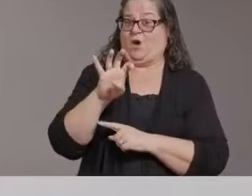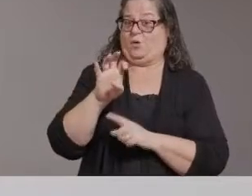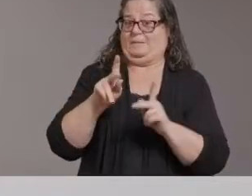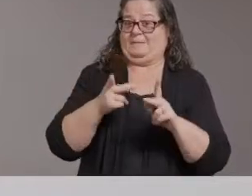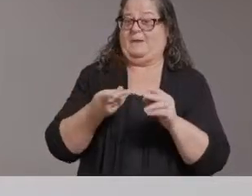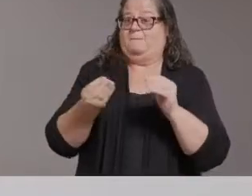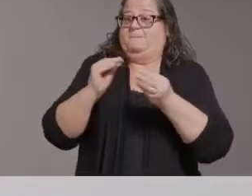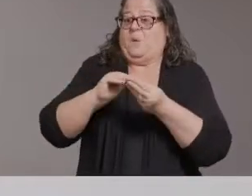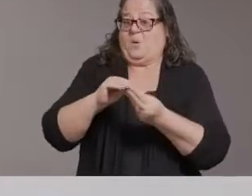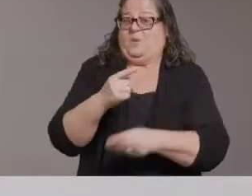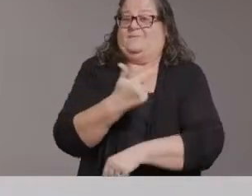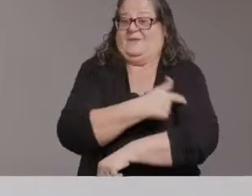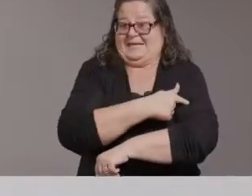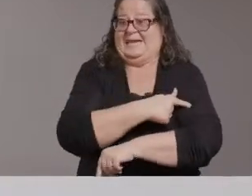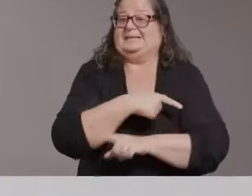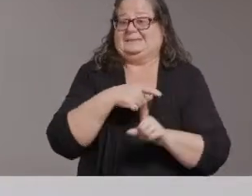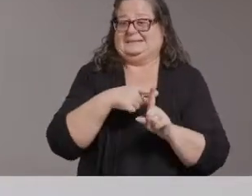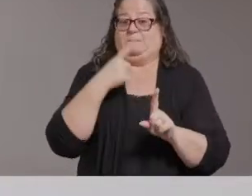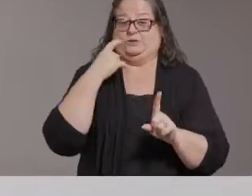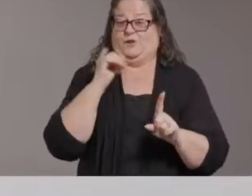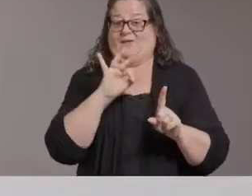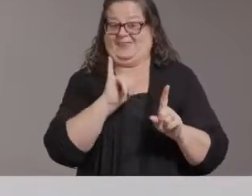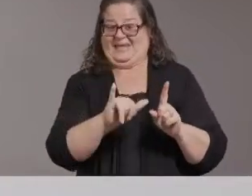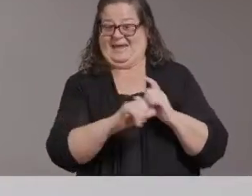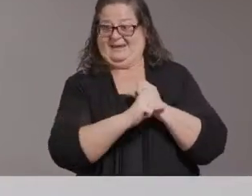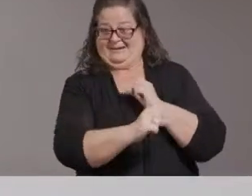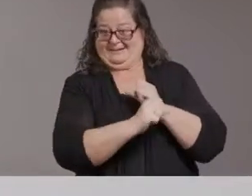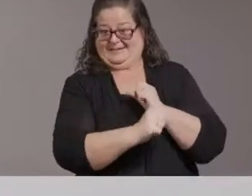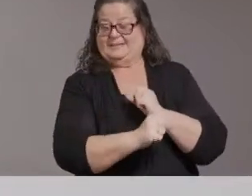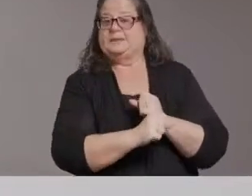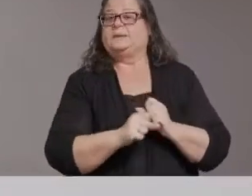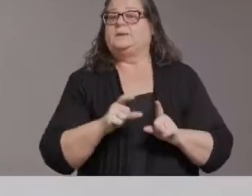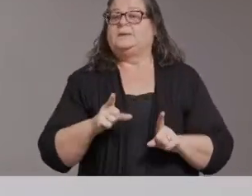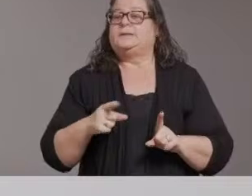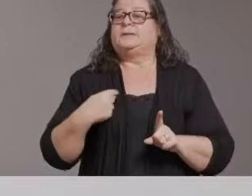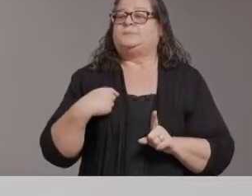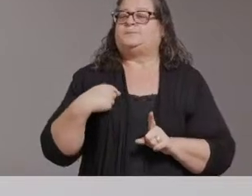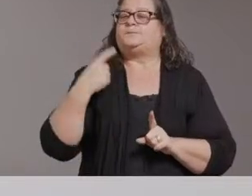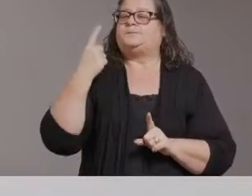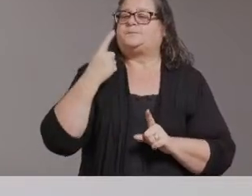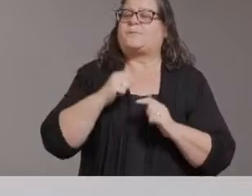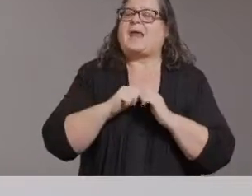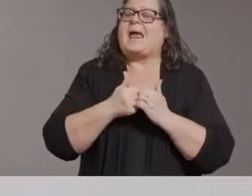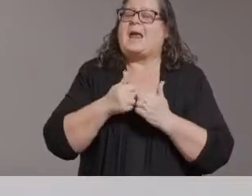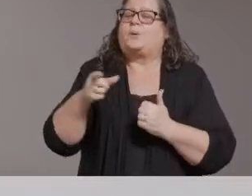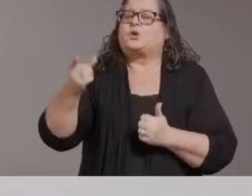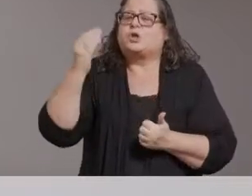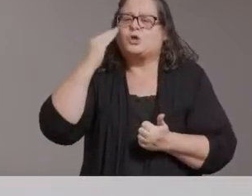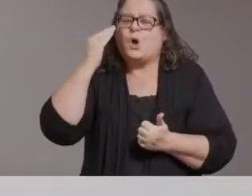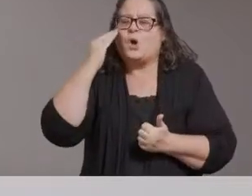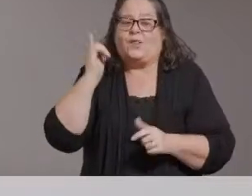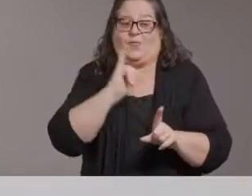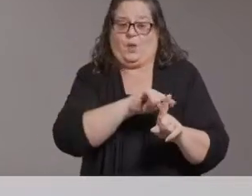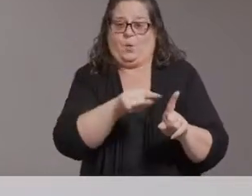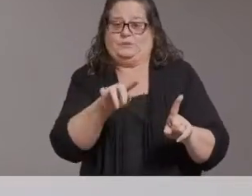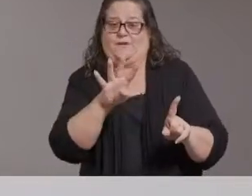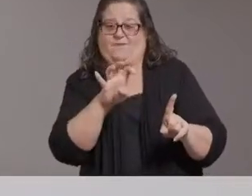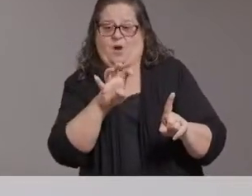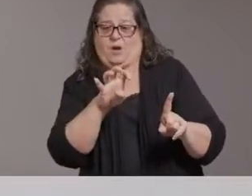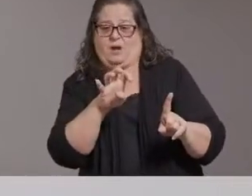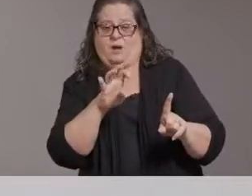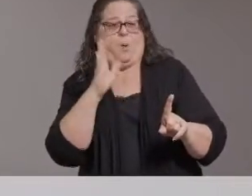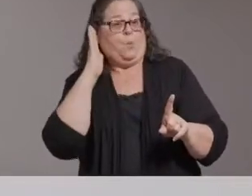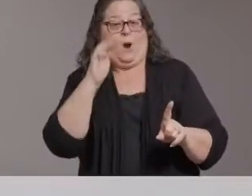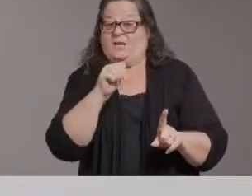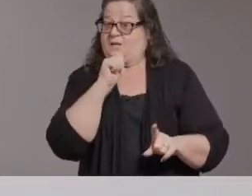not for this program. Yeah. I guess I question how we know they wouldn't have gotten vaccinated. And